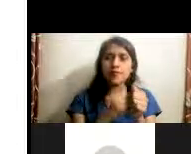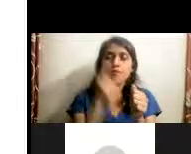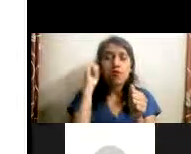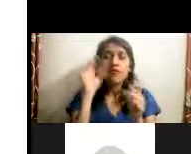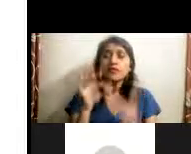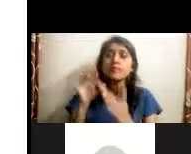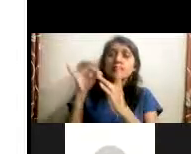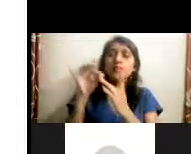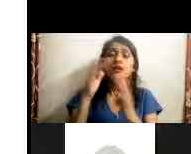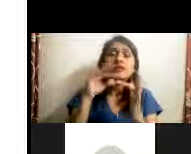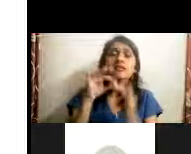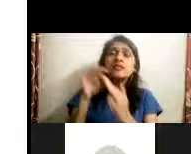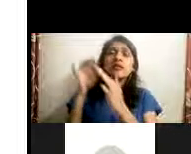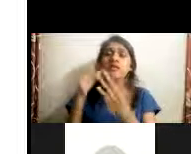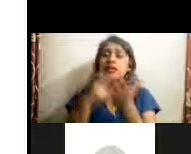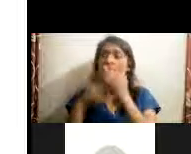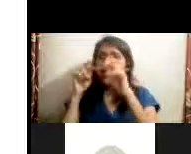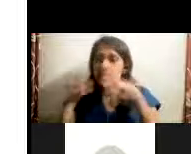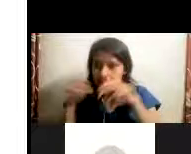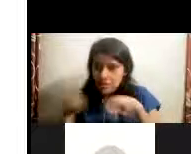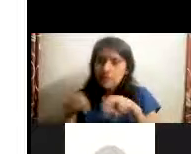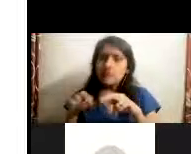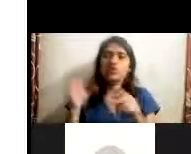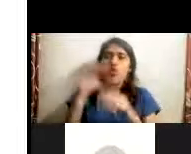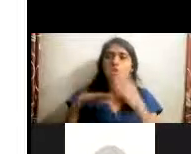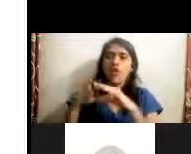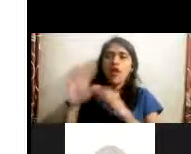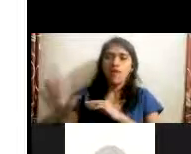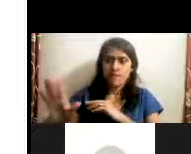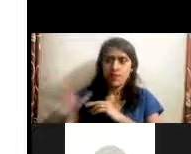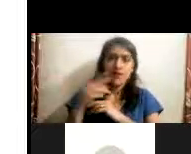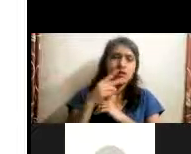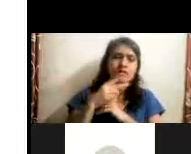specialities. Like for research, we have the organization called